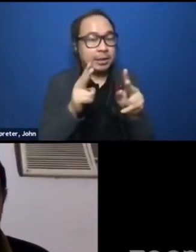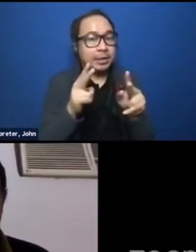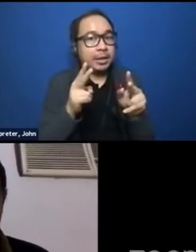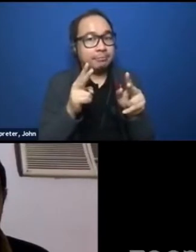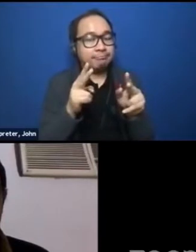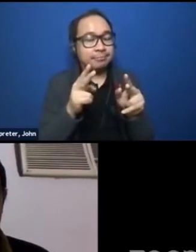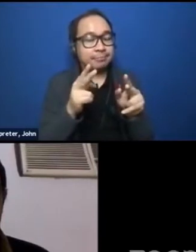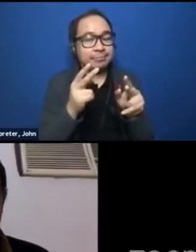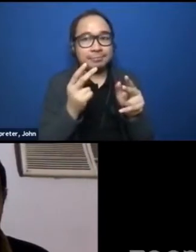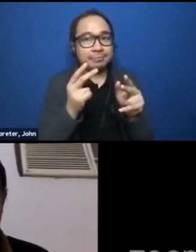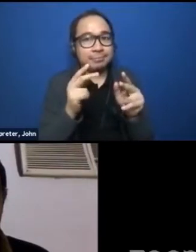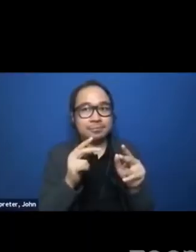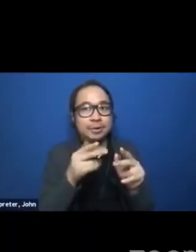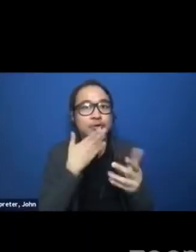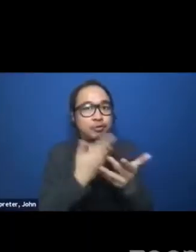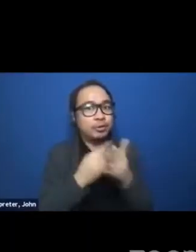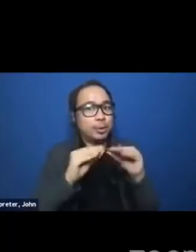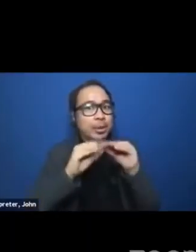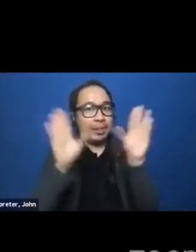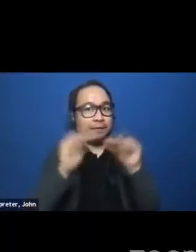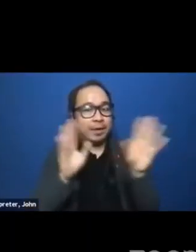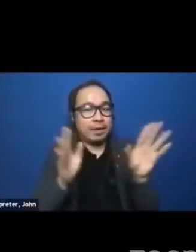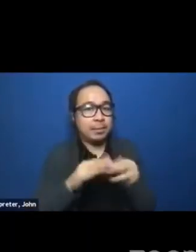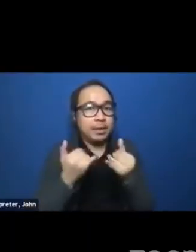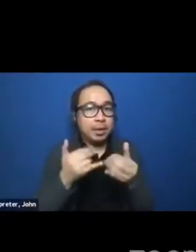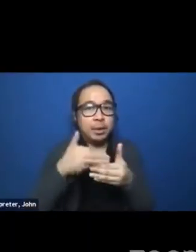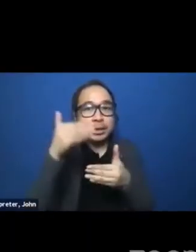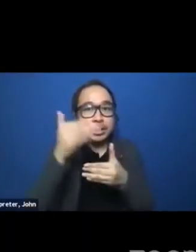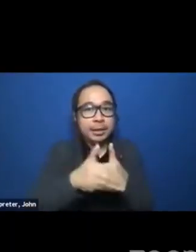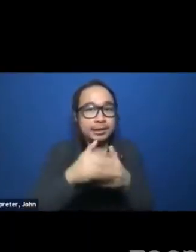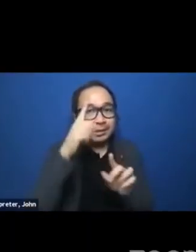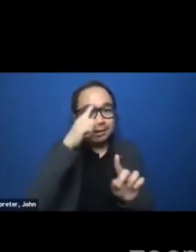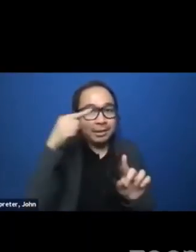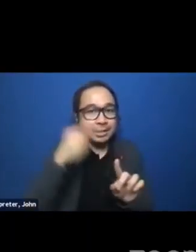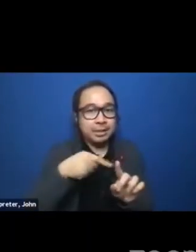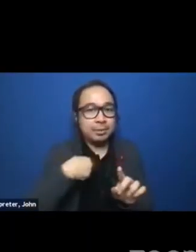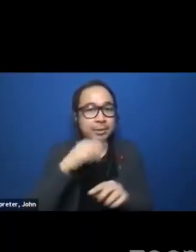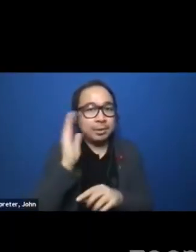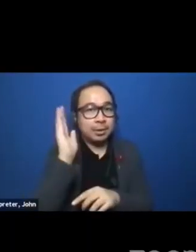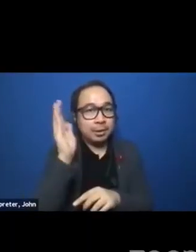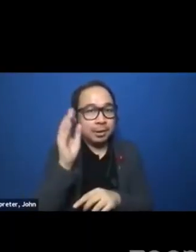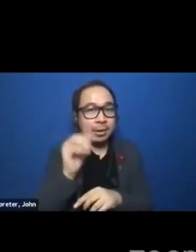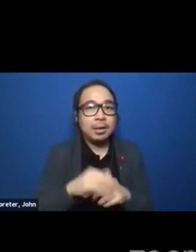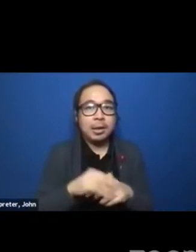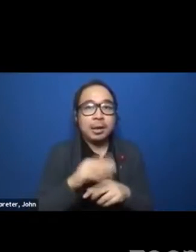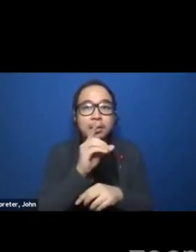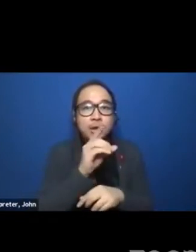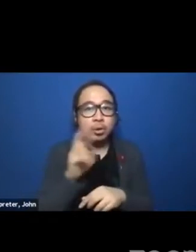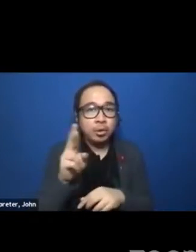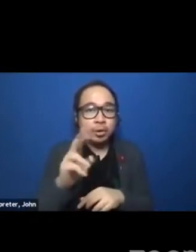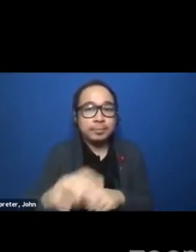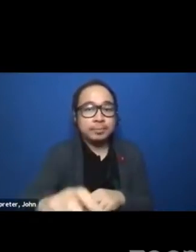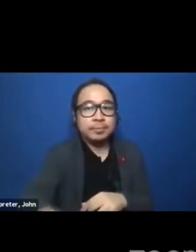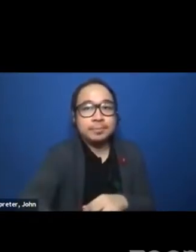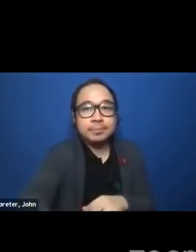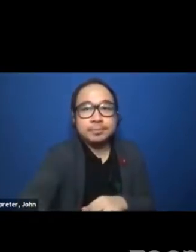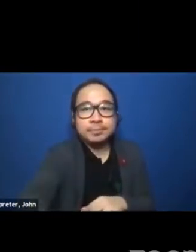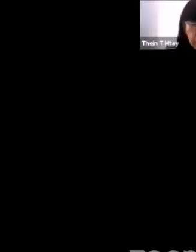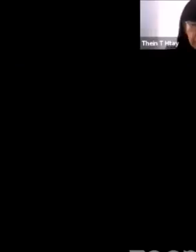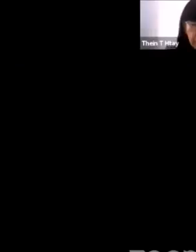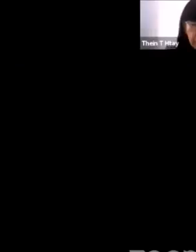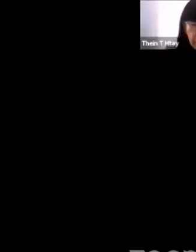And moving to the next agenda, I would like to invite the next presenter, Dr. Ajay, who has MPhil and PhD